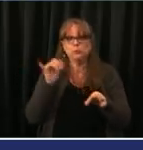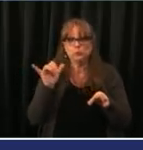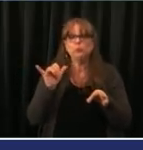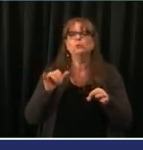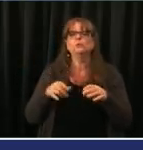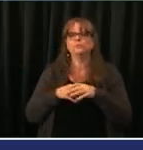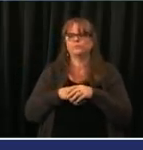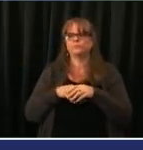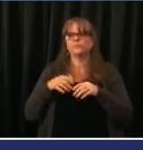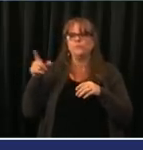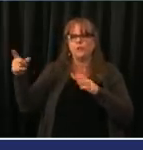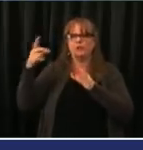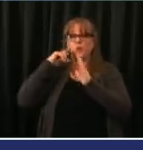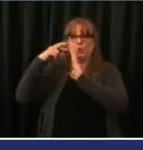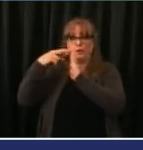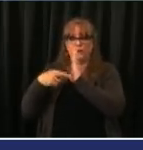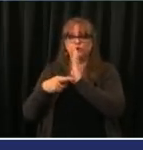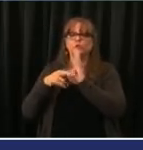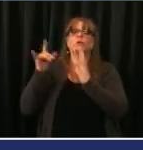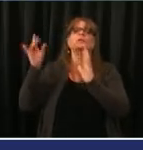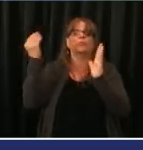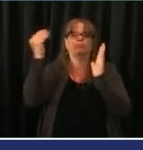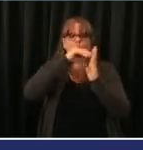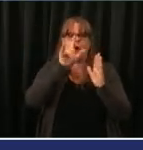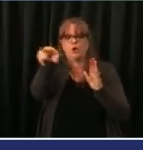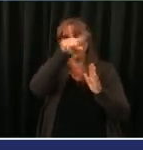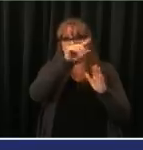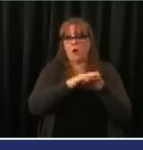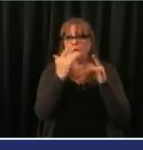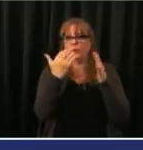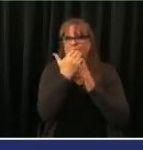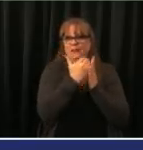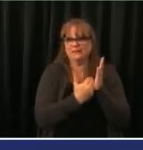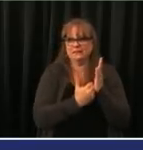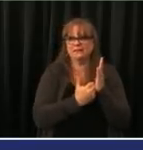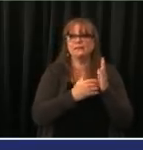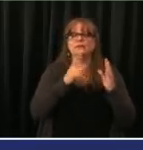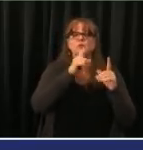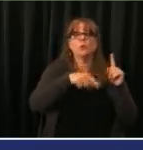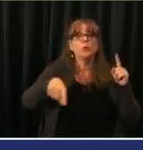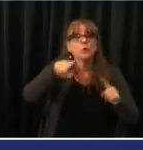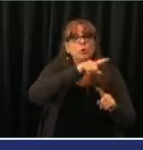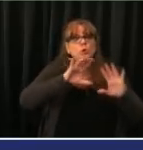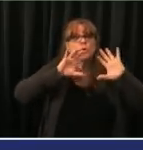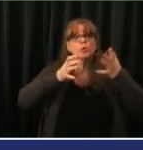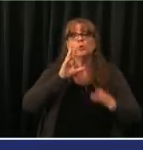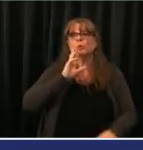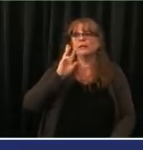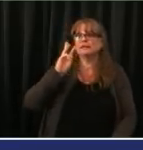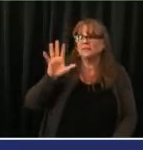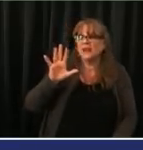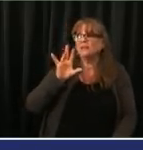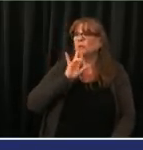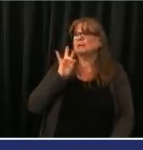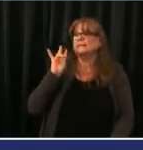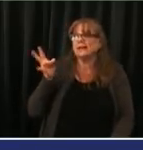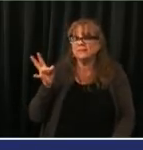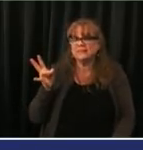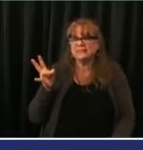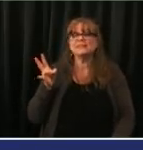you're 65 to 69, you sign up just like our friends over 70, sign up at a hospital or community health clinic near you, and you will